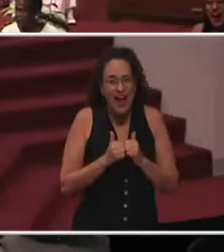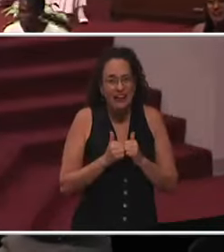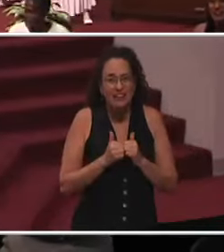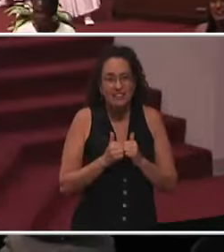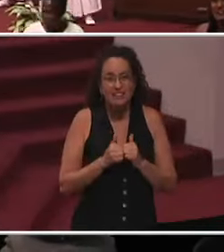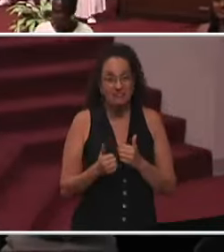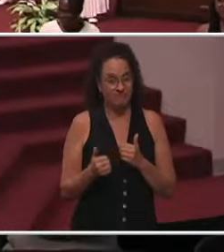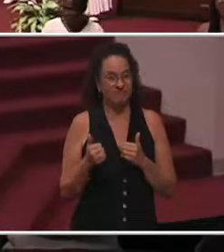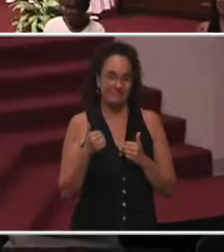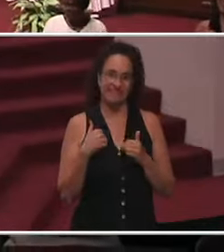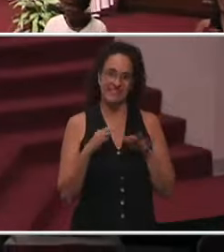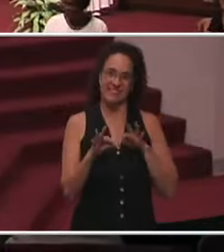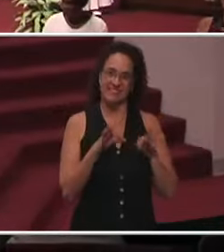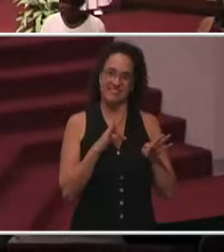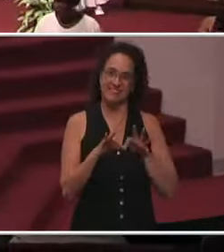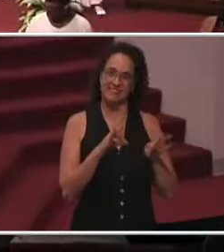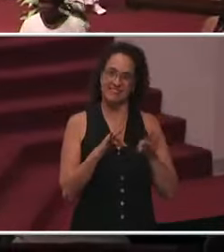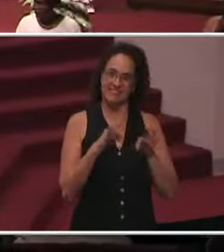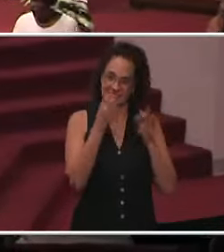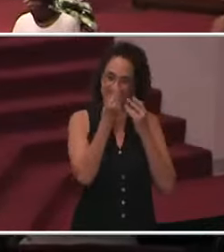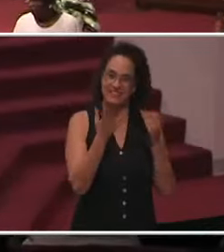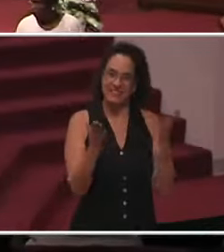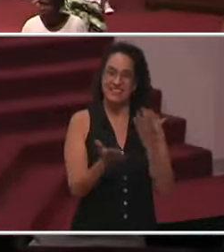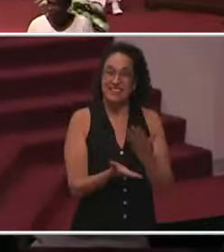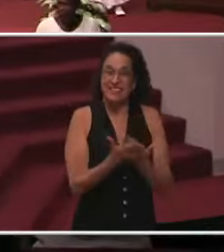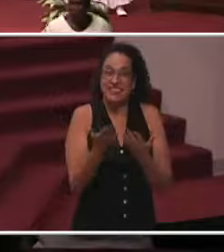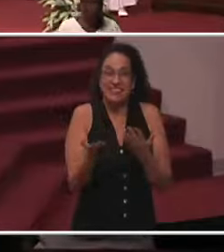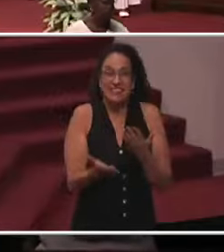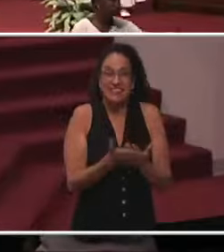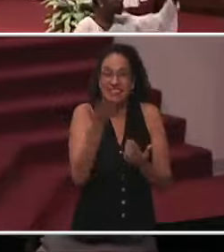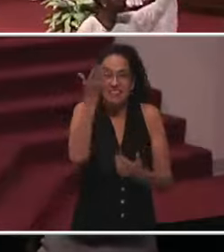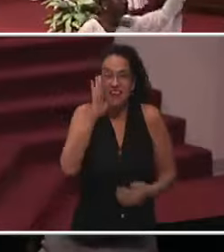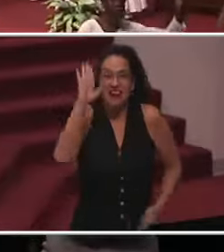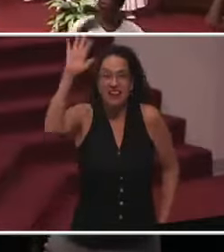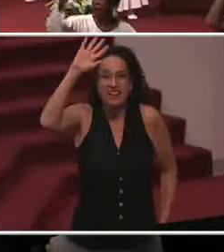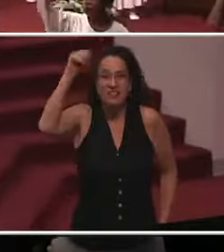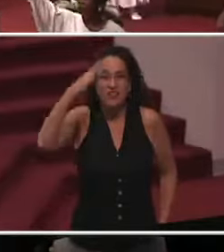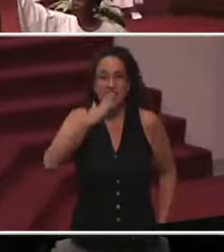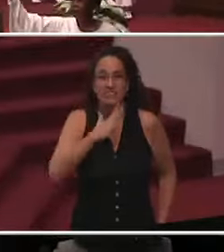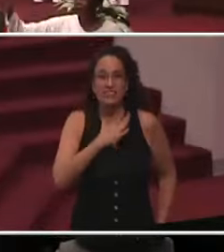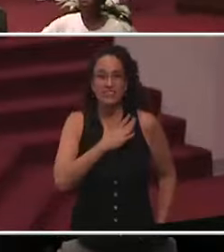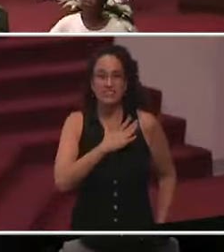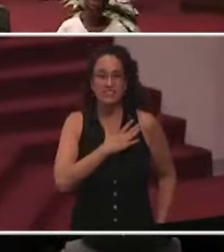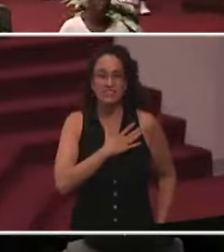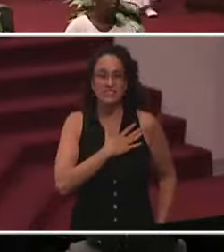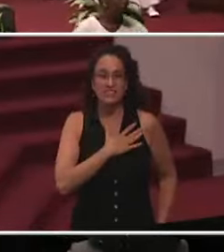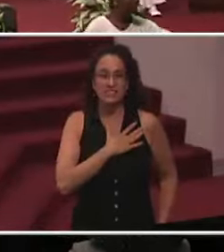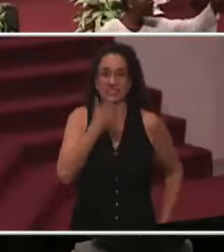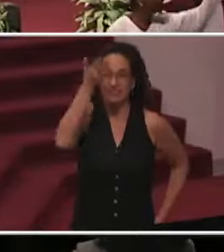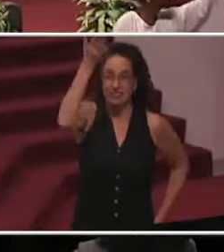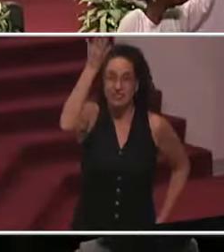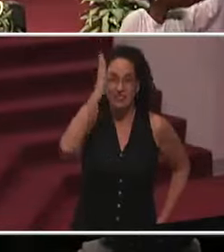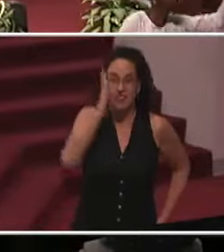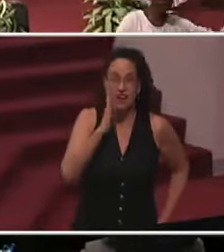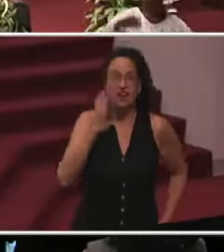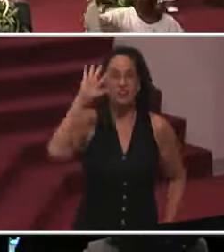to explain. It was God's grace. It was God's grace.